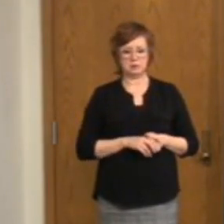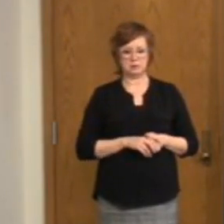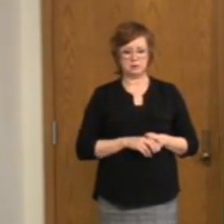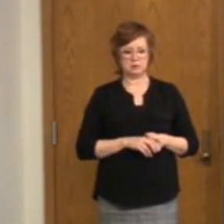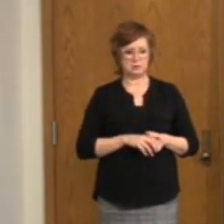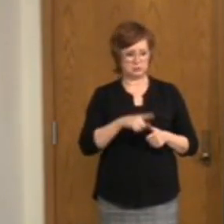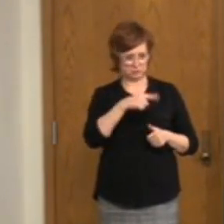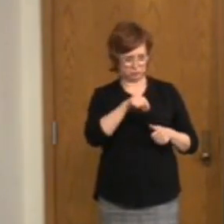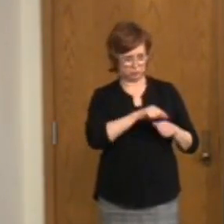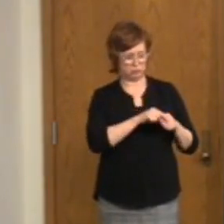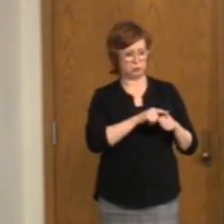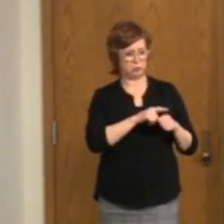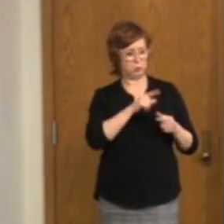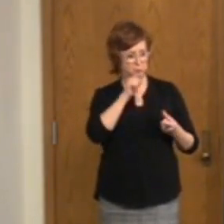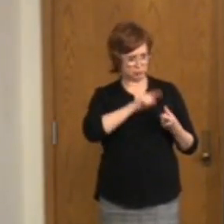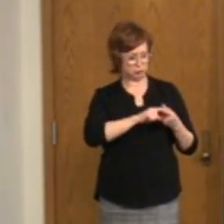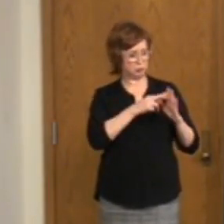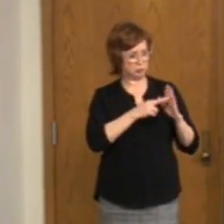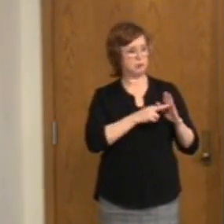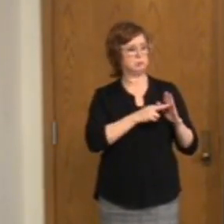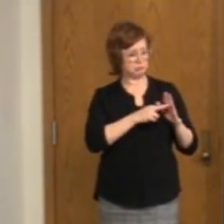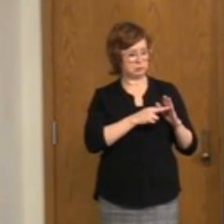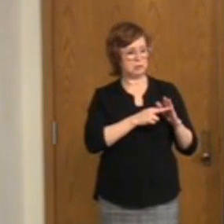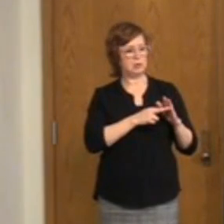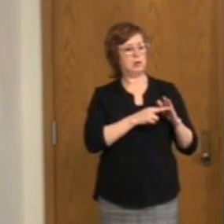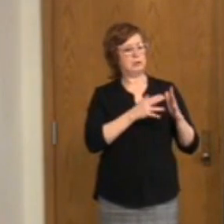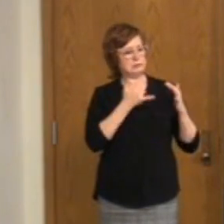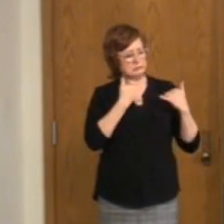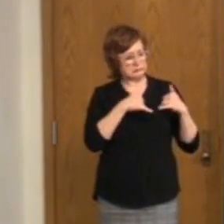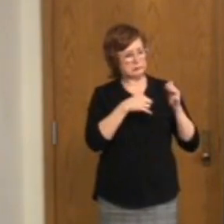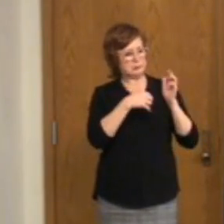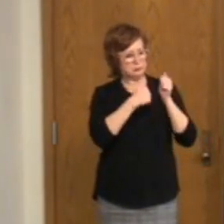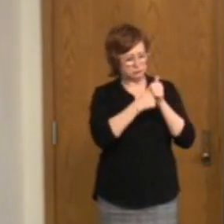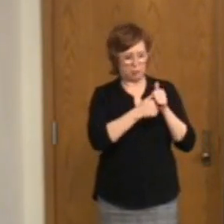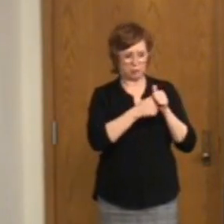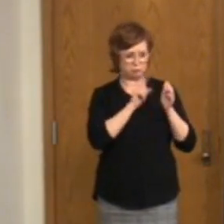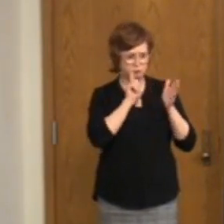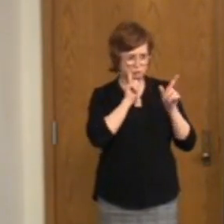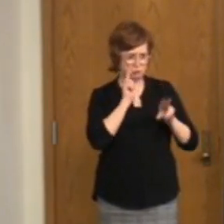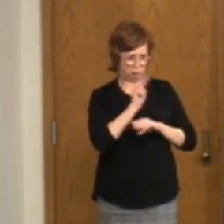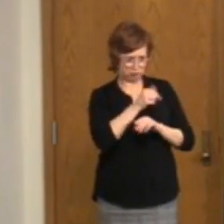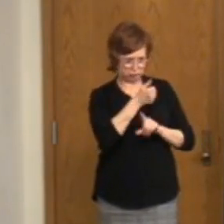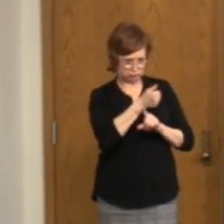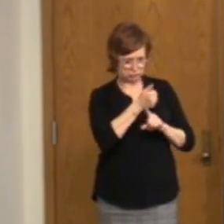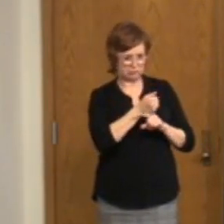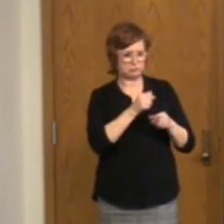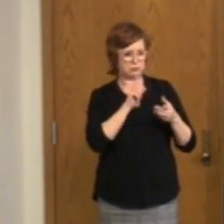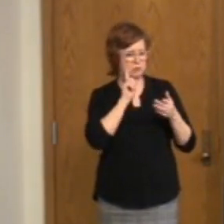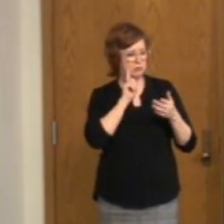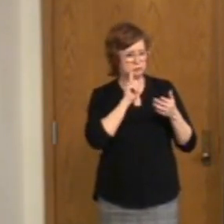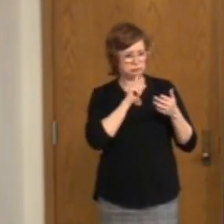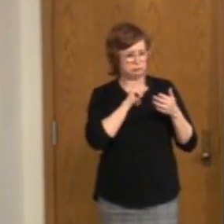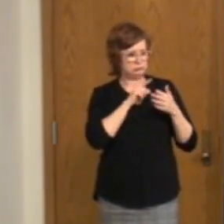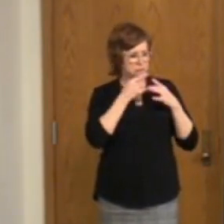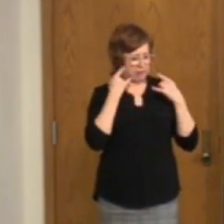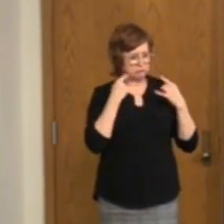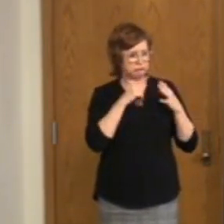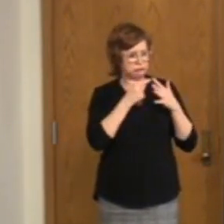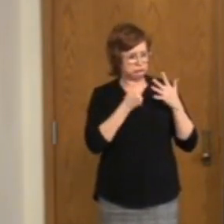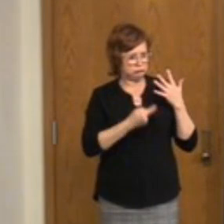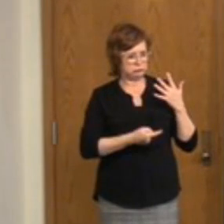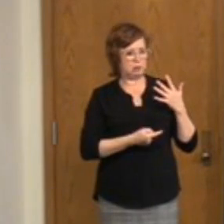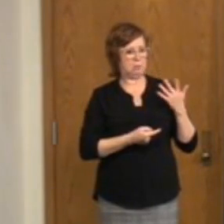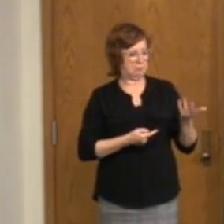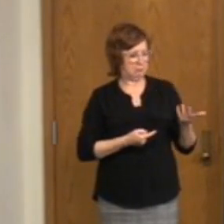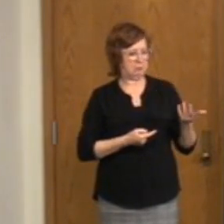very conscious, they monitor their health. At the first sign of illness, they seek testing. And then, we've always been able to do so many things